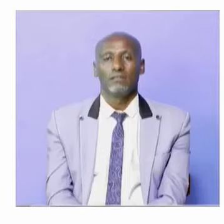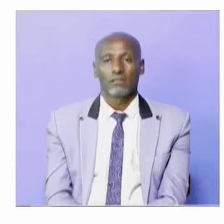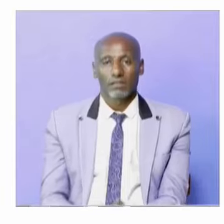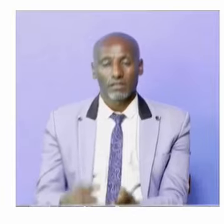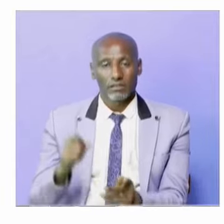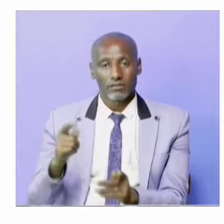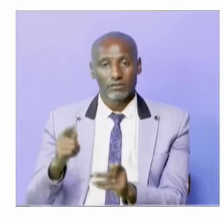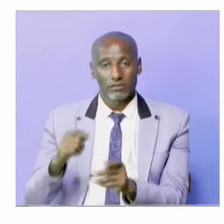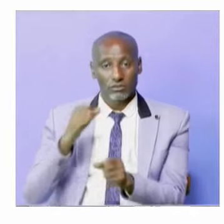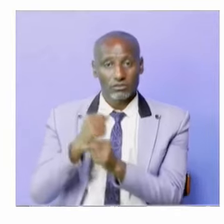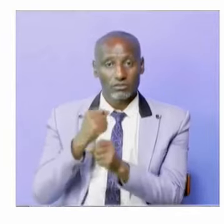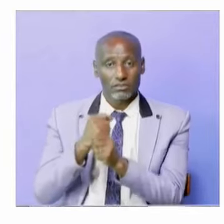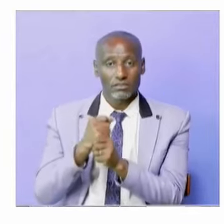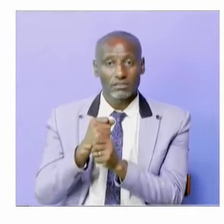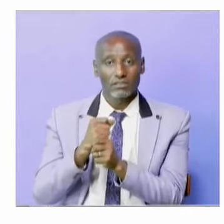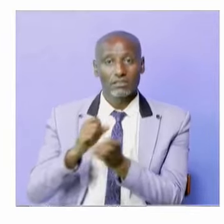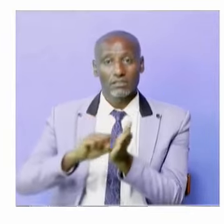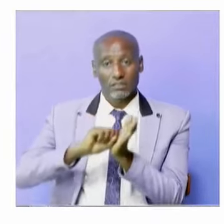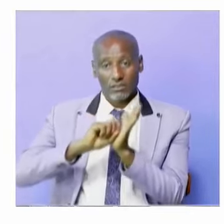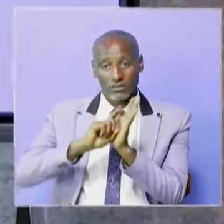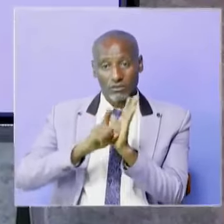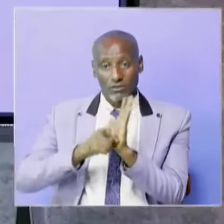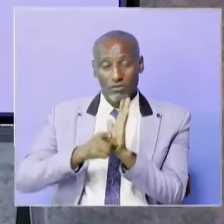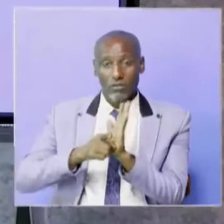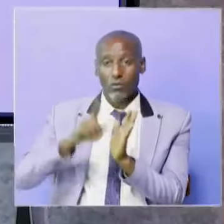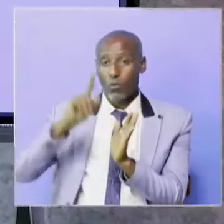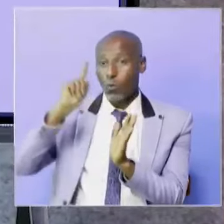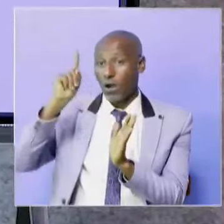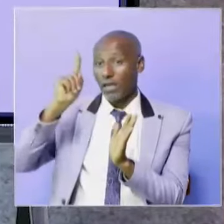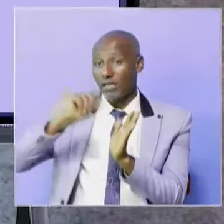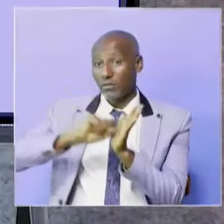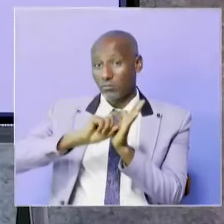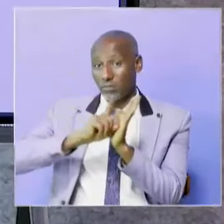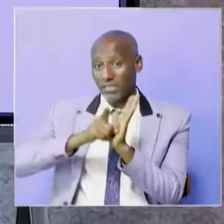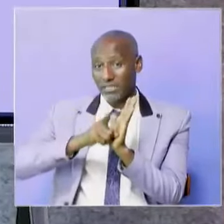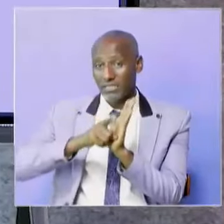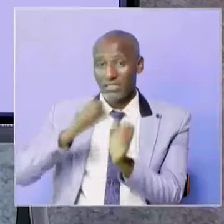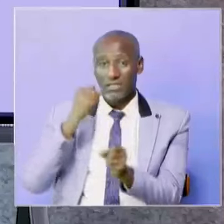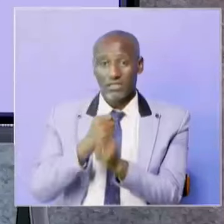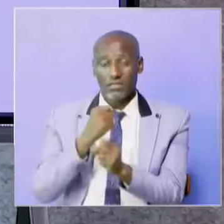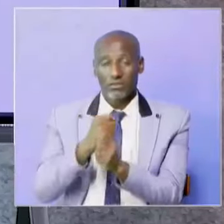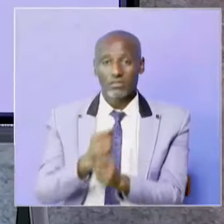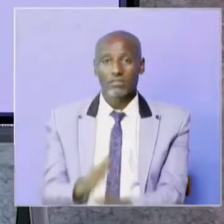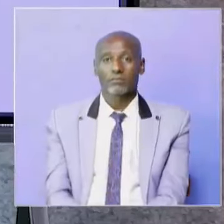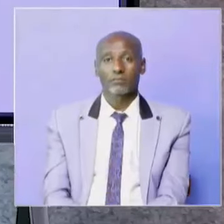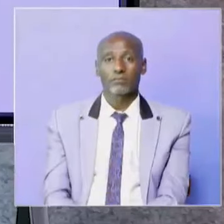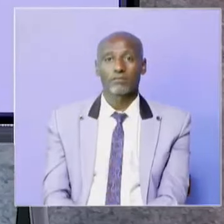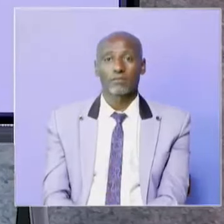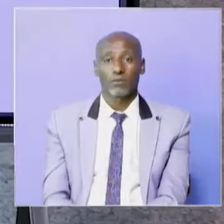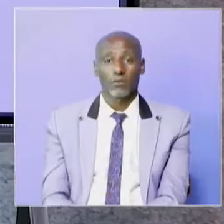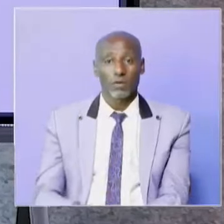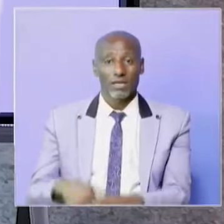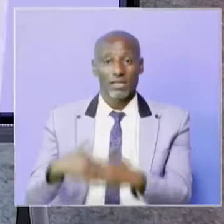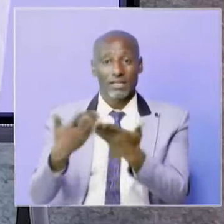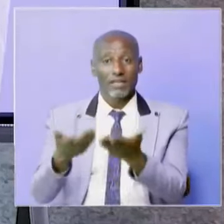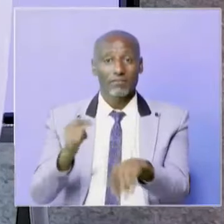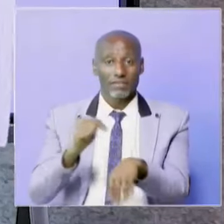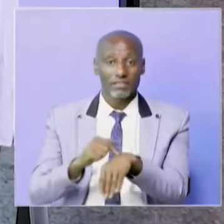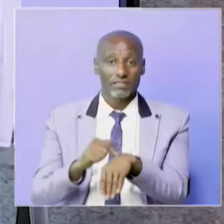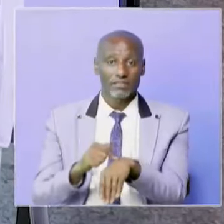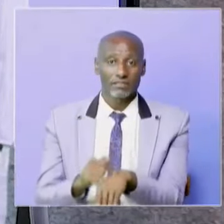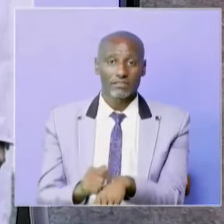Okay, come on, students. To do this activity, you have only 1 minute. Okay? Don't forget, you have only 1 minute. So do it with a